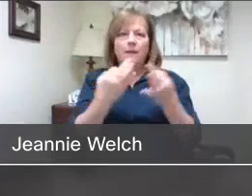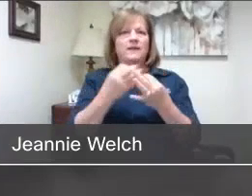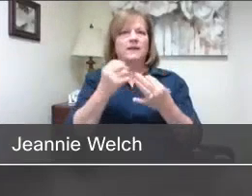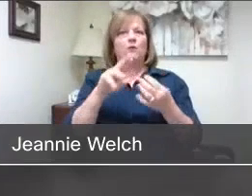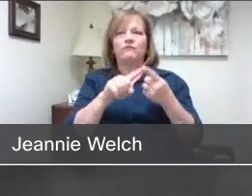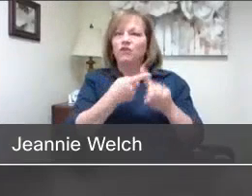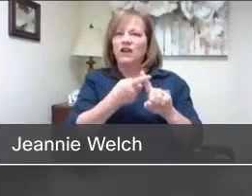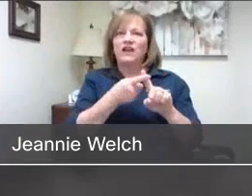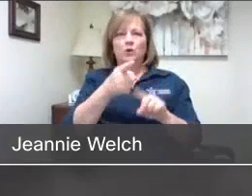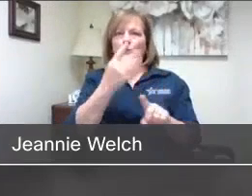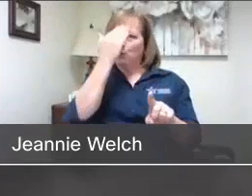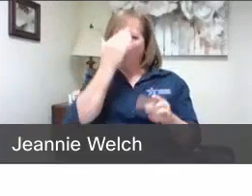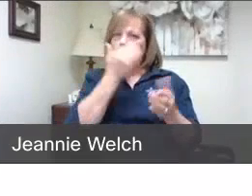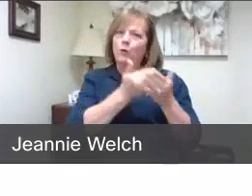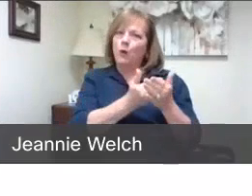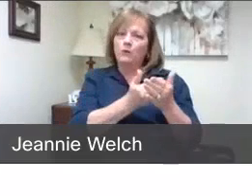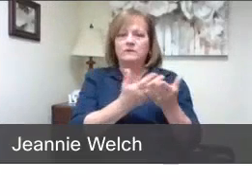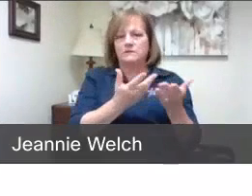them.